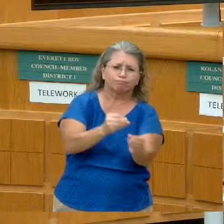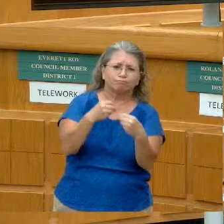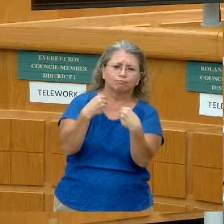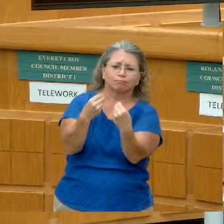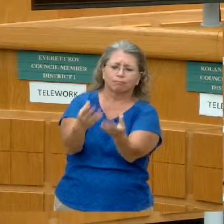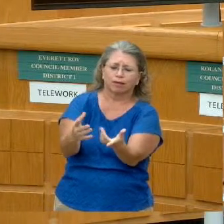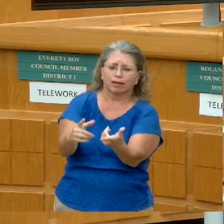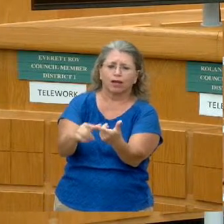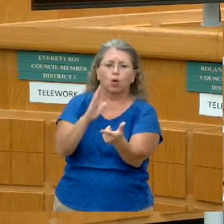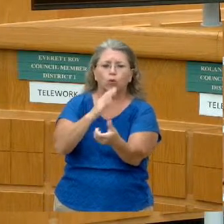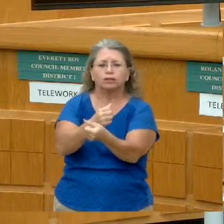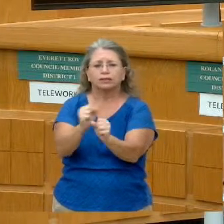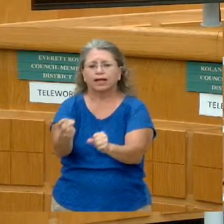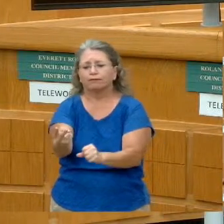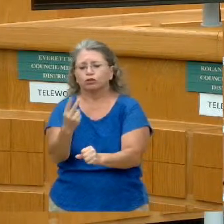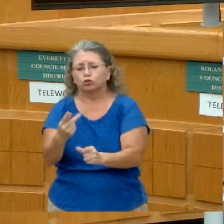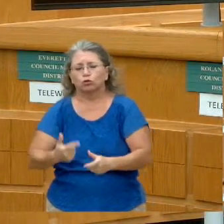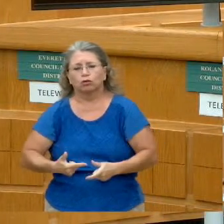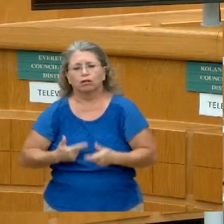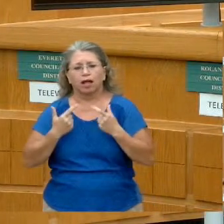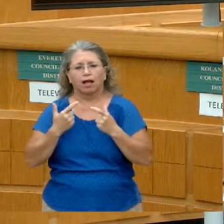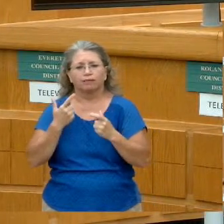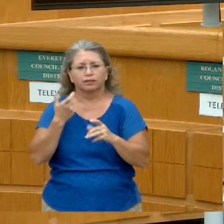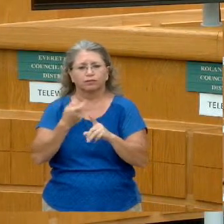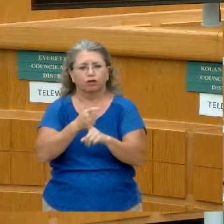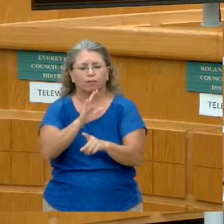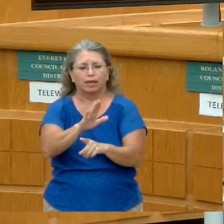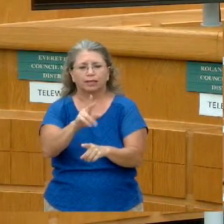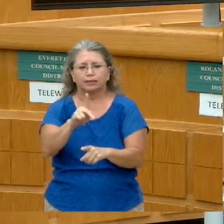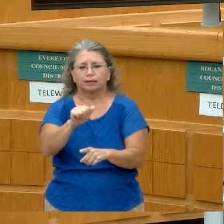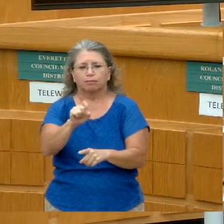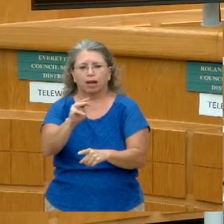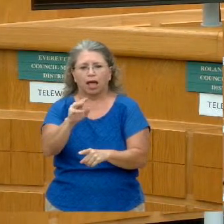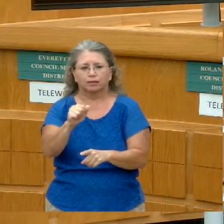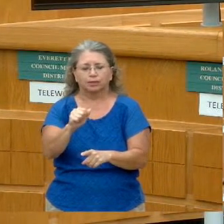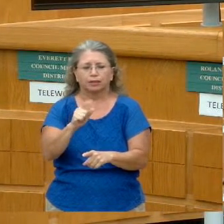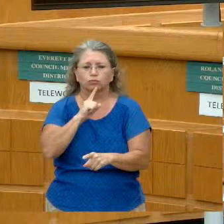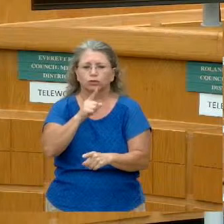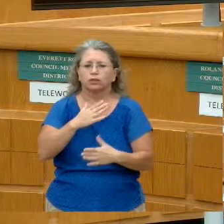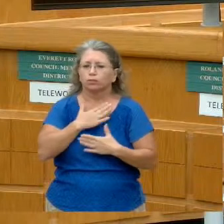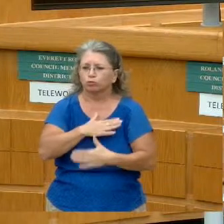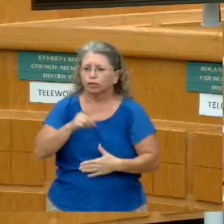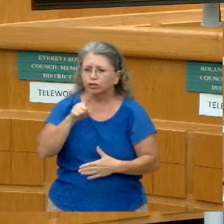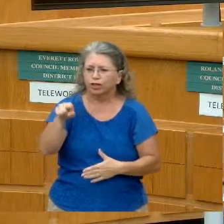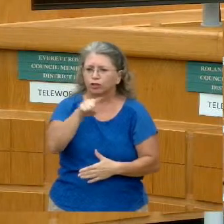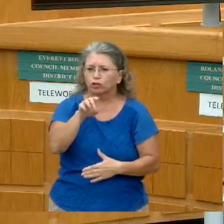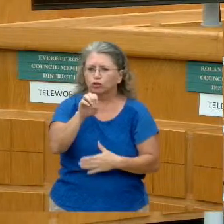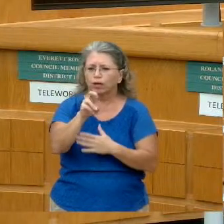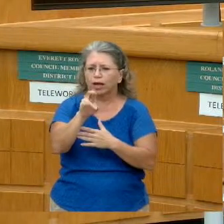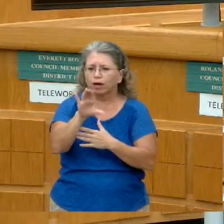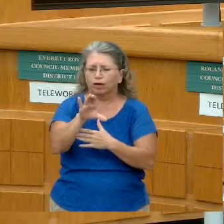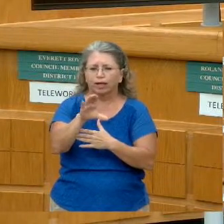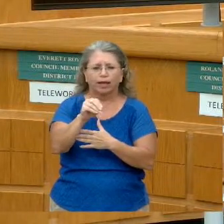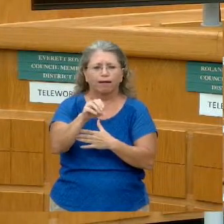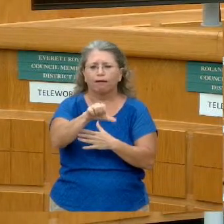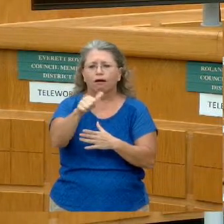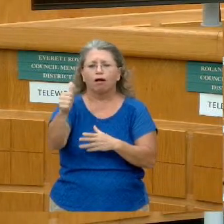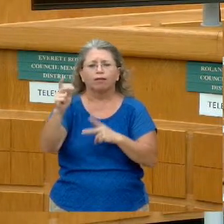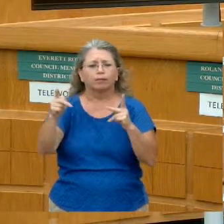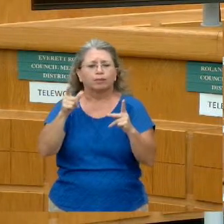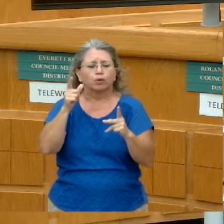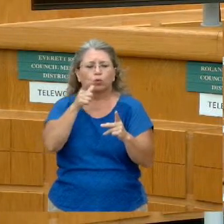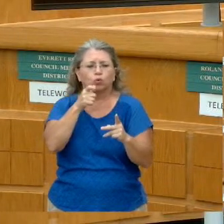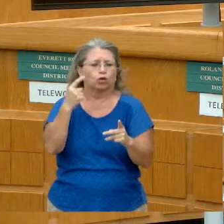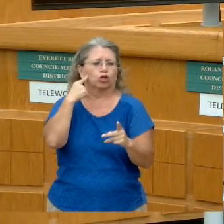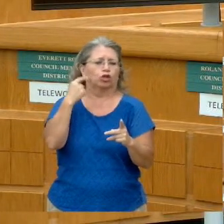for convalescent plasma therapy. I'm grateful to you, Eric, and for whoever heard me and our